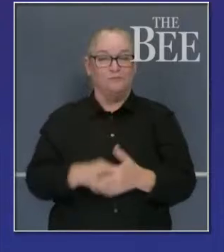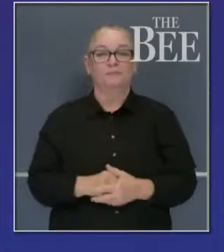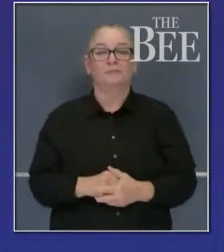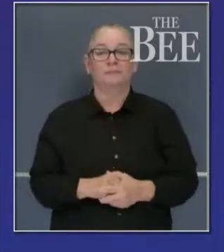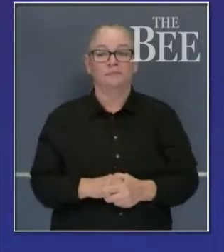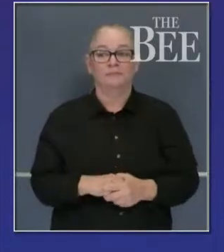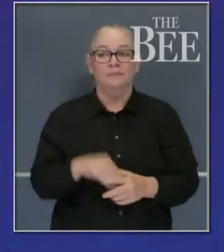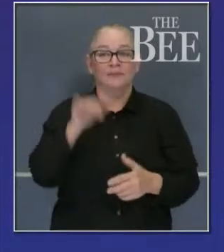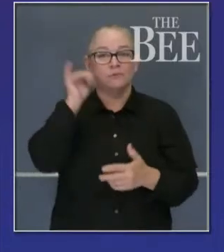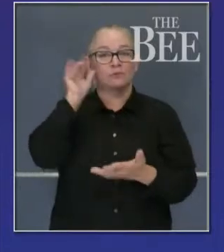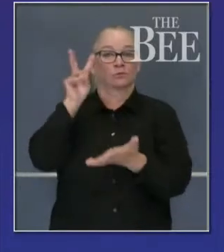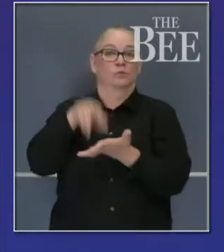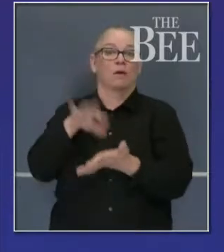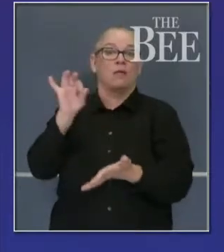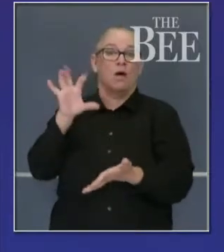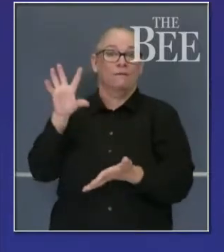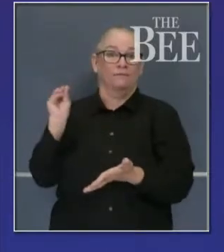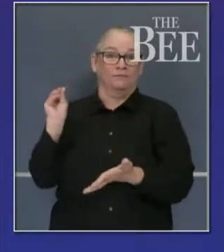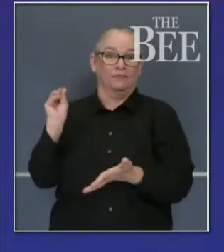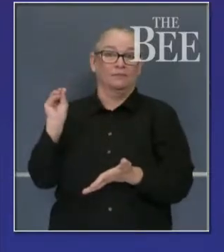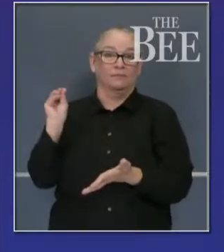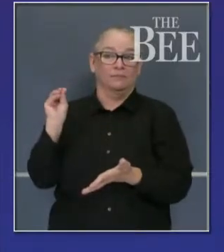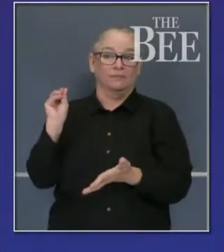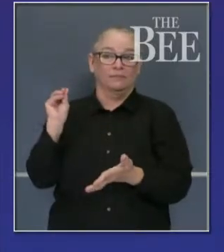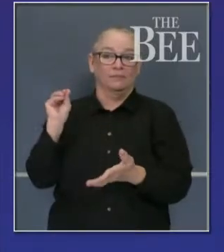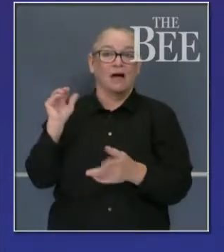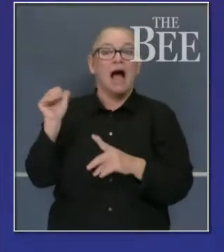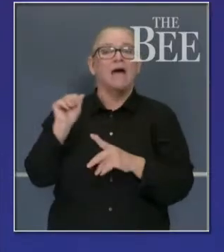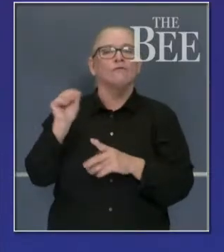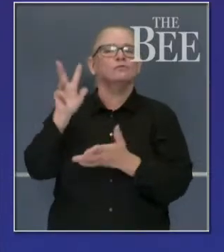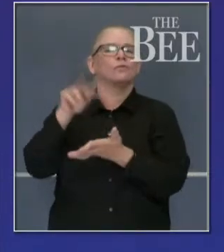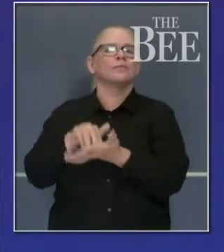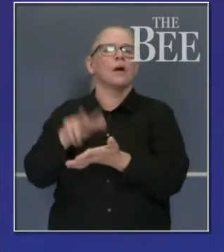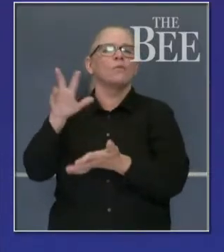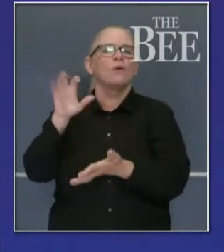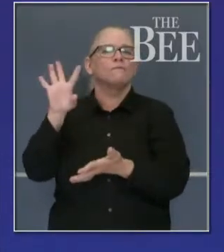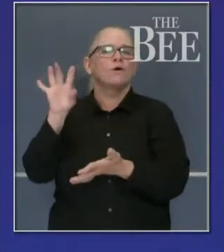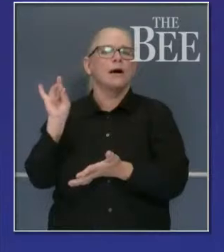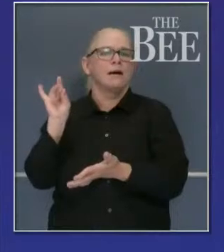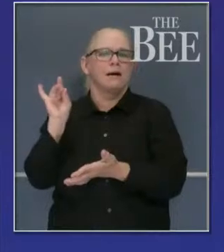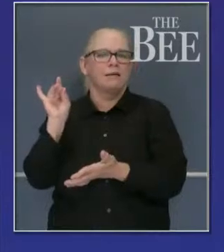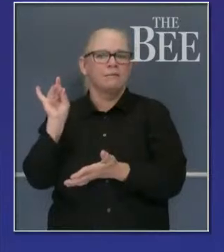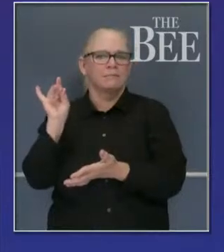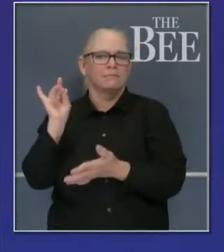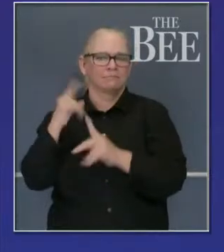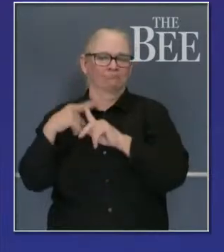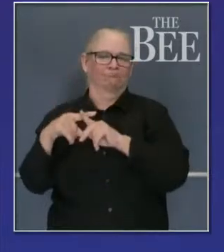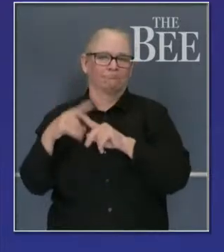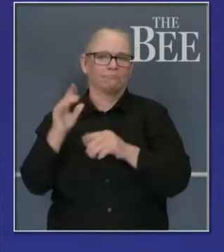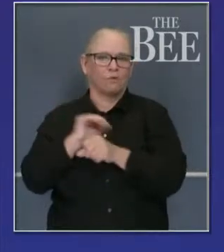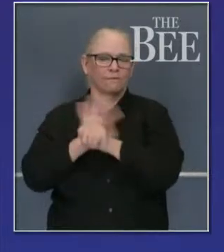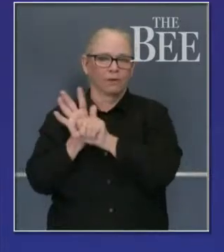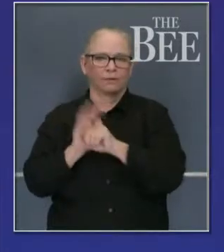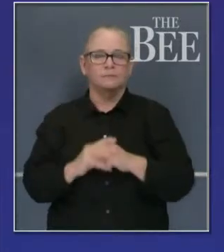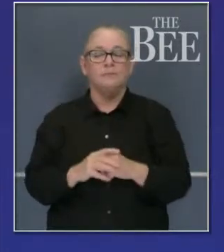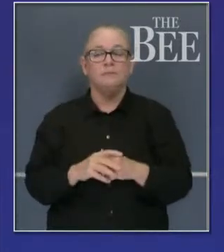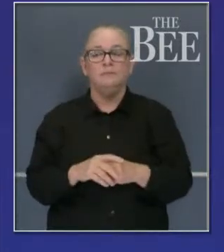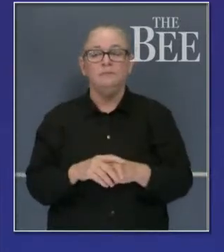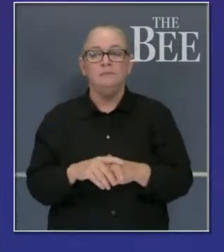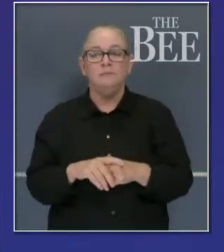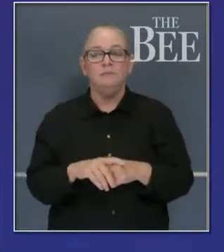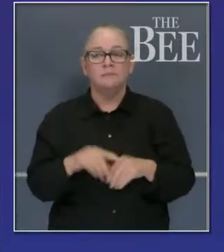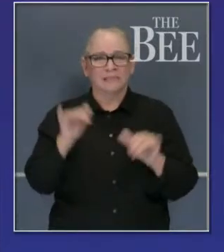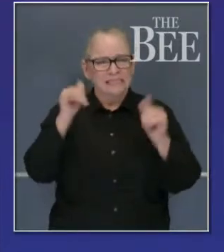a 7-day average down to 3,348. Significant nonetheless, but a 7-day average that